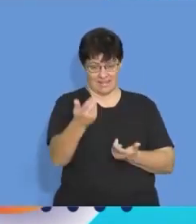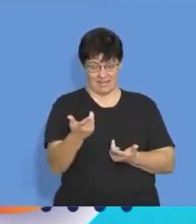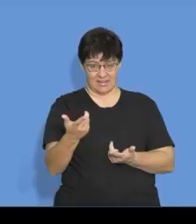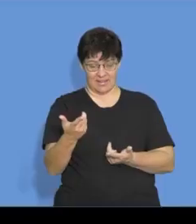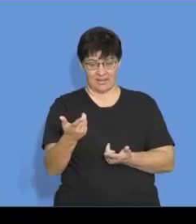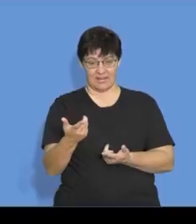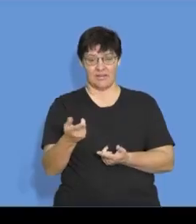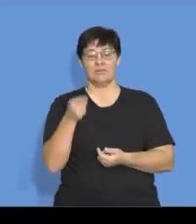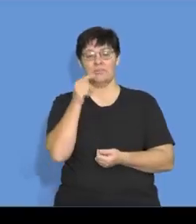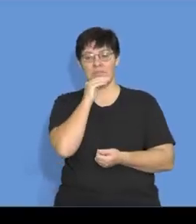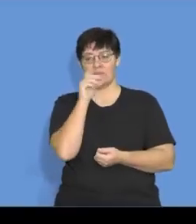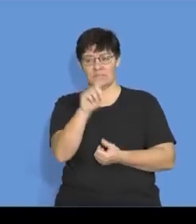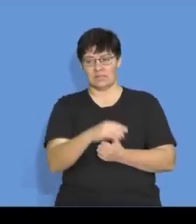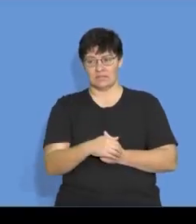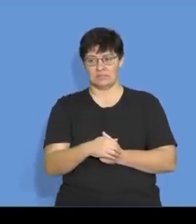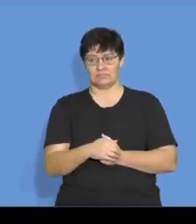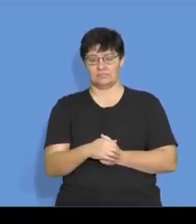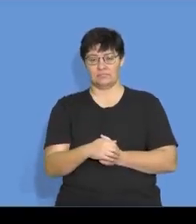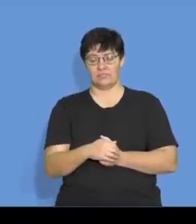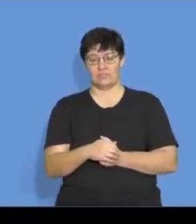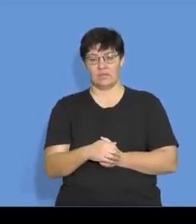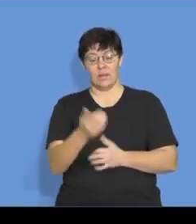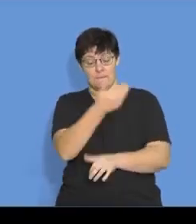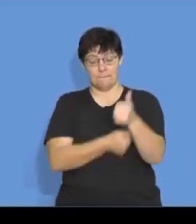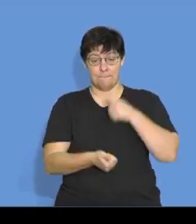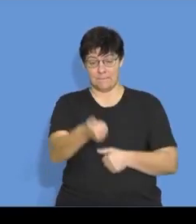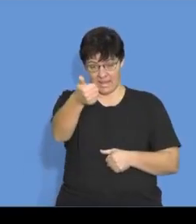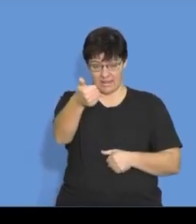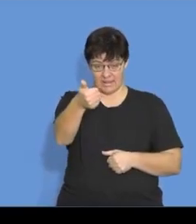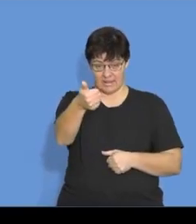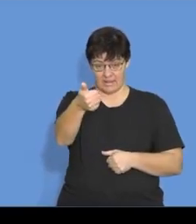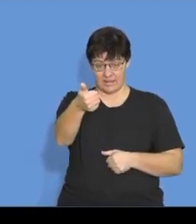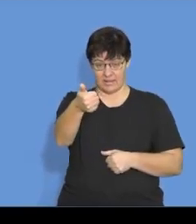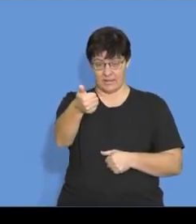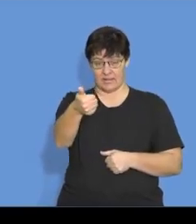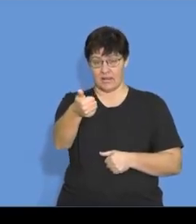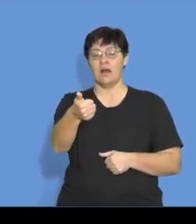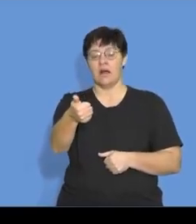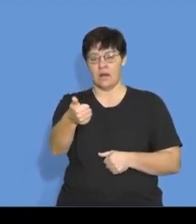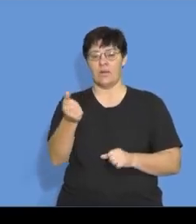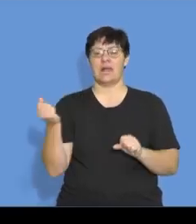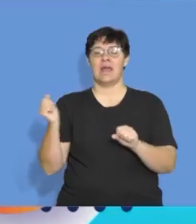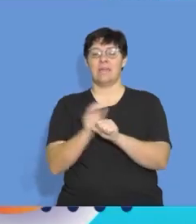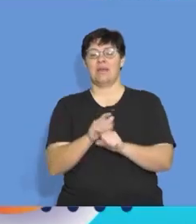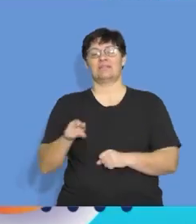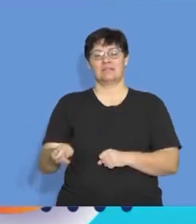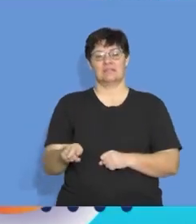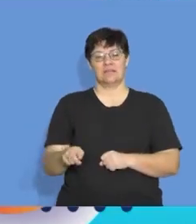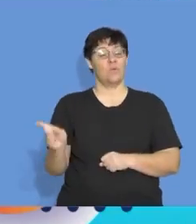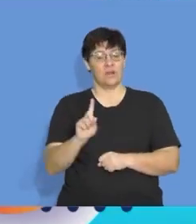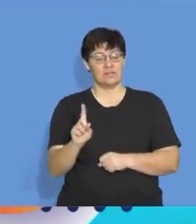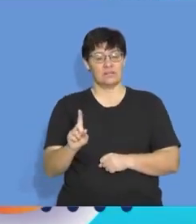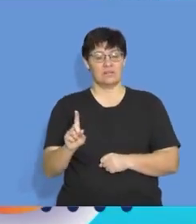that your goods that are being returned to your creditors will impact on an item called